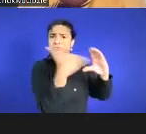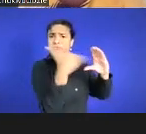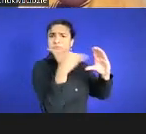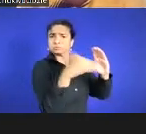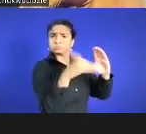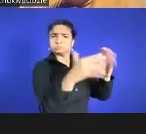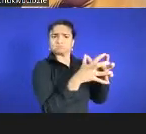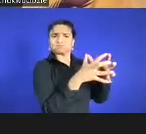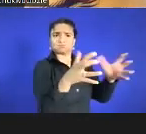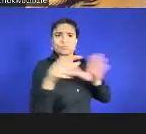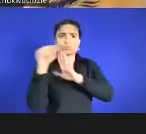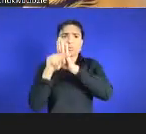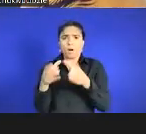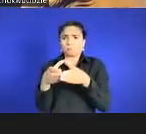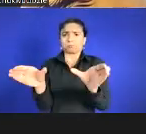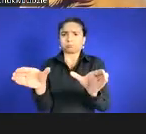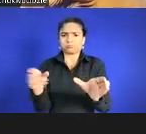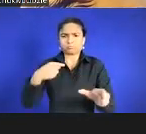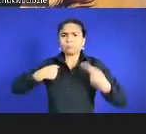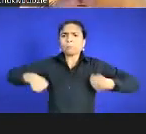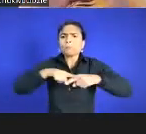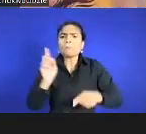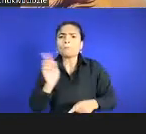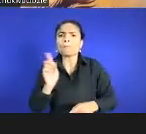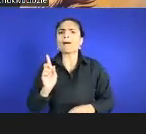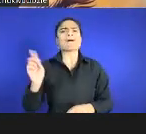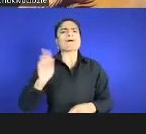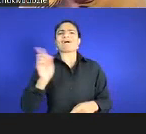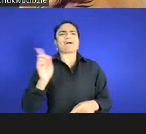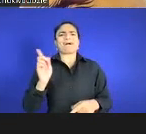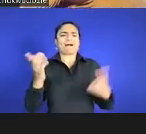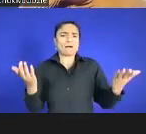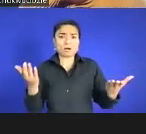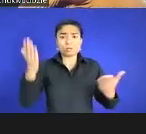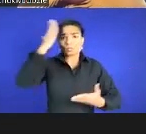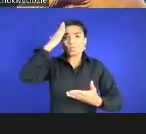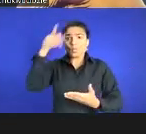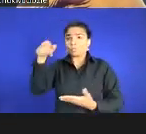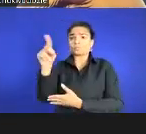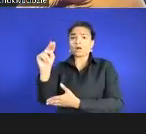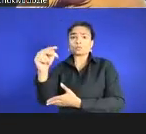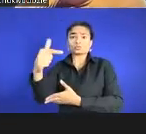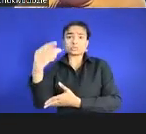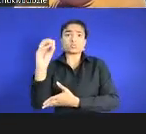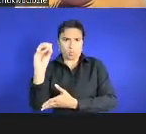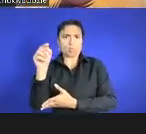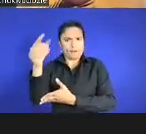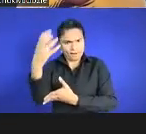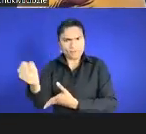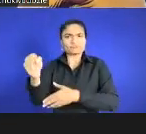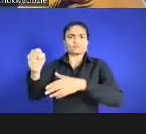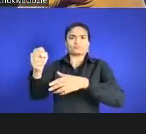no, it's their responsibility. But it's something, or the finance will feel, oh, well, it's the program